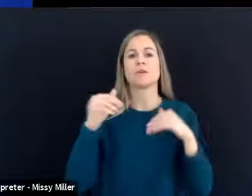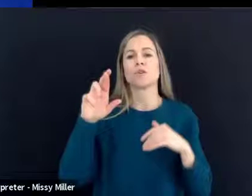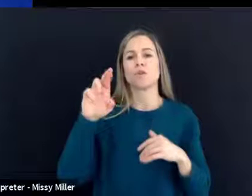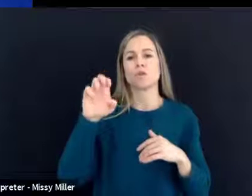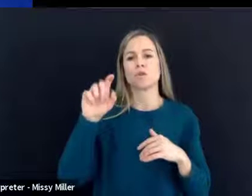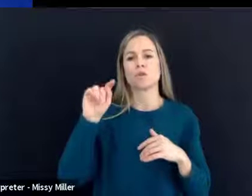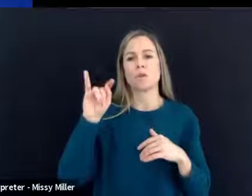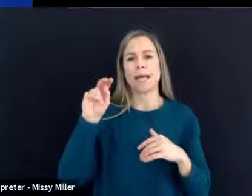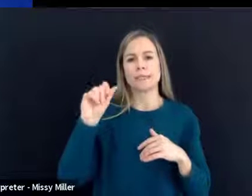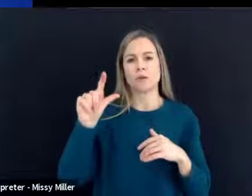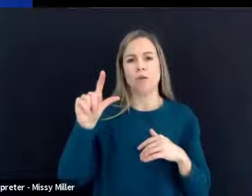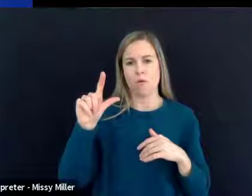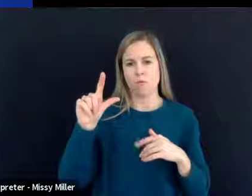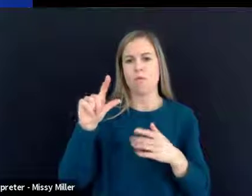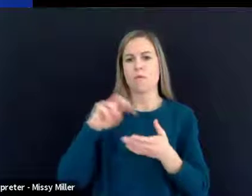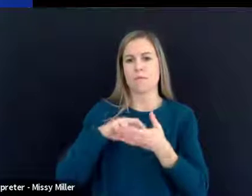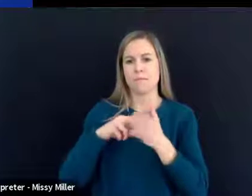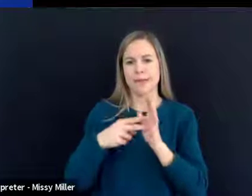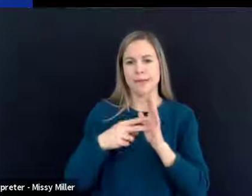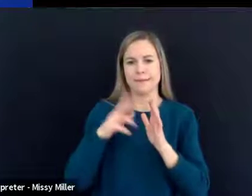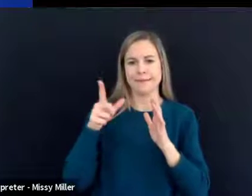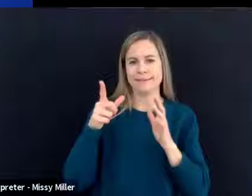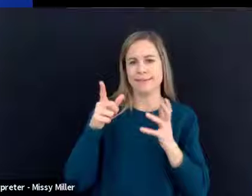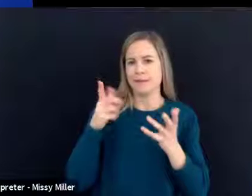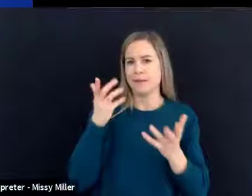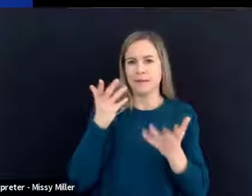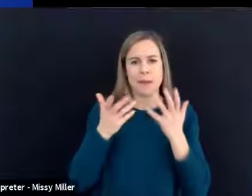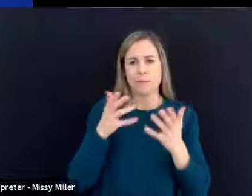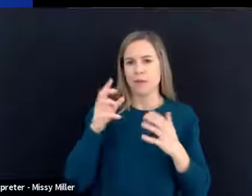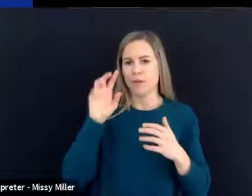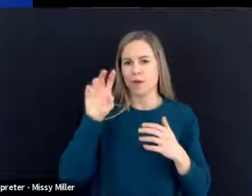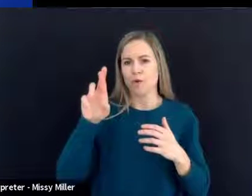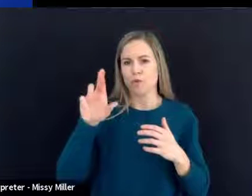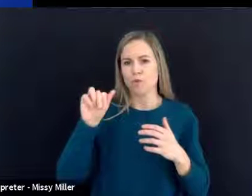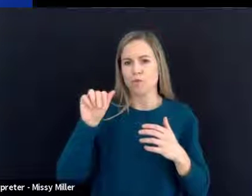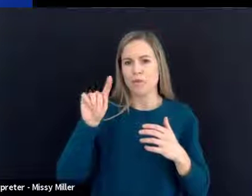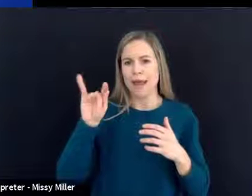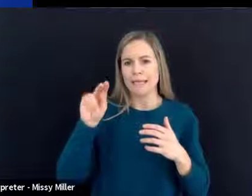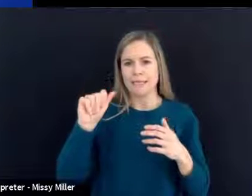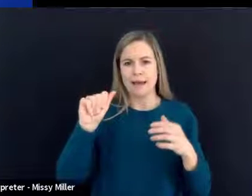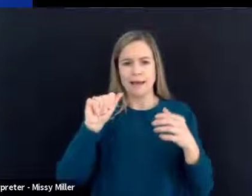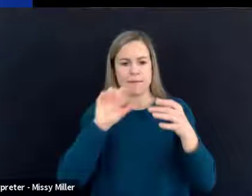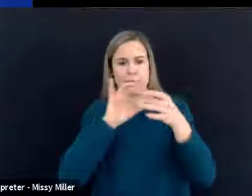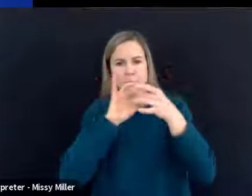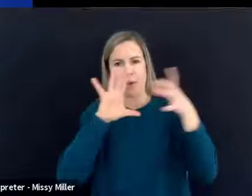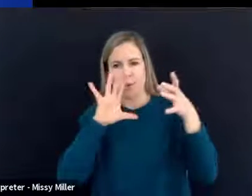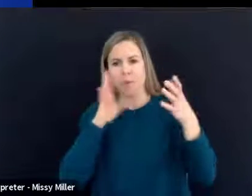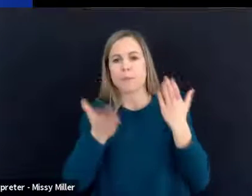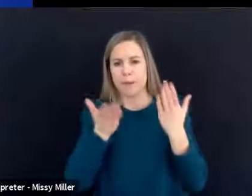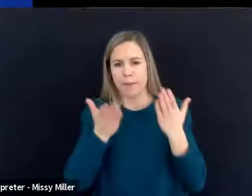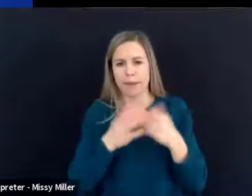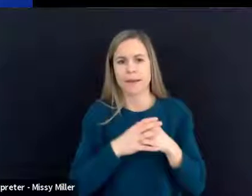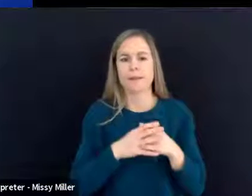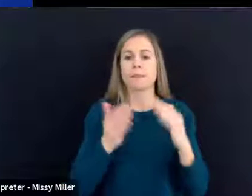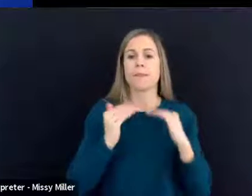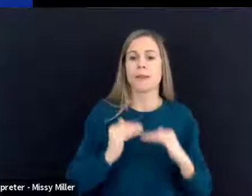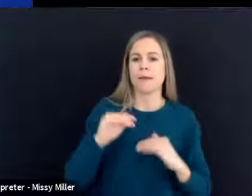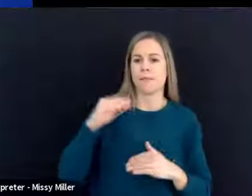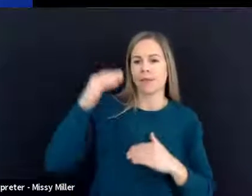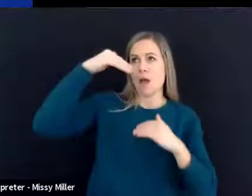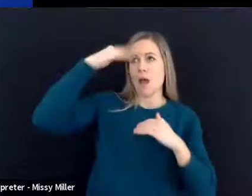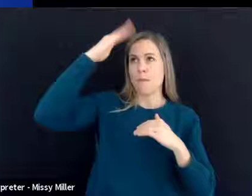is meaning that they have an increased risk of retinal detachment. And then upper visual field